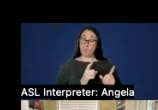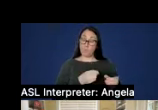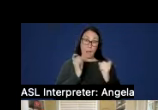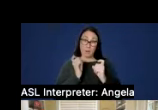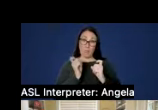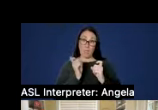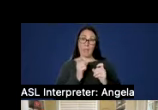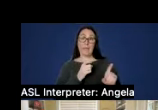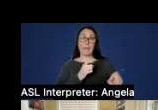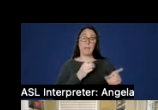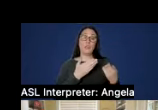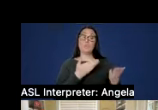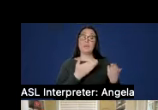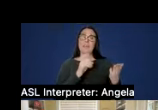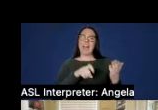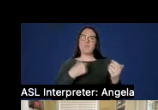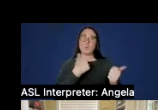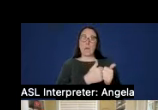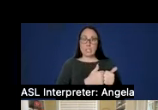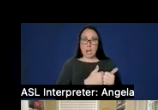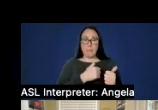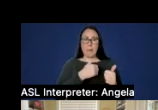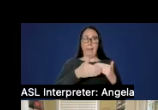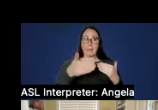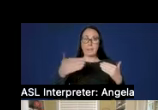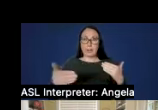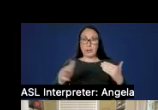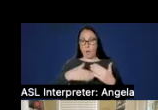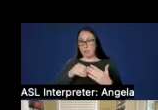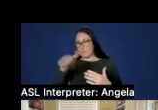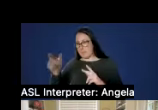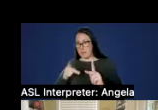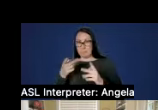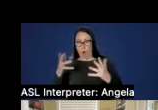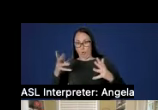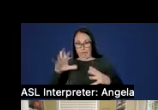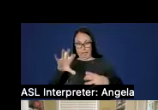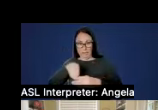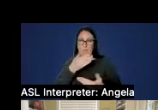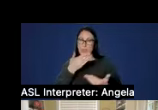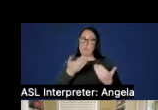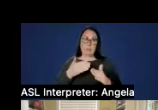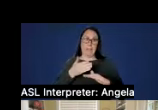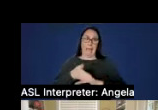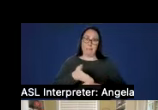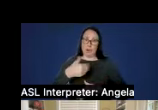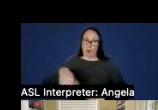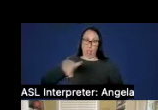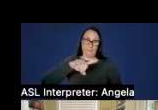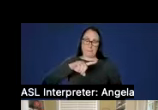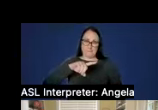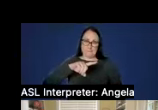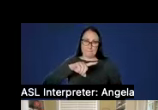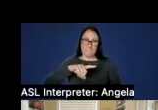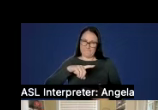up after all of these other folks have become involved. And I think the important thing for you